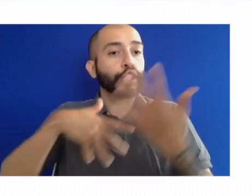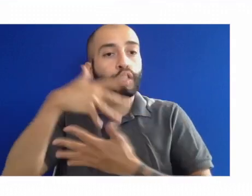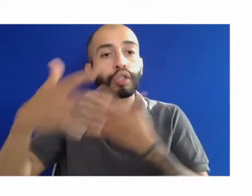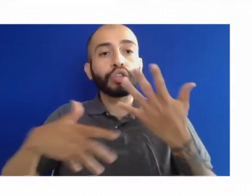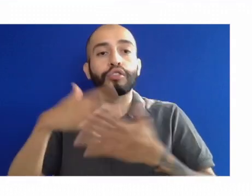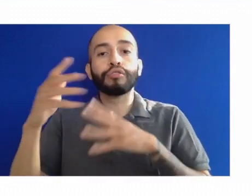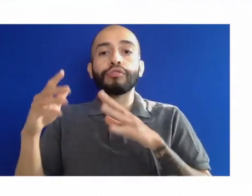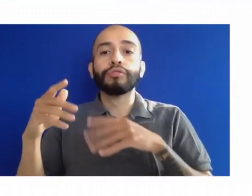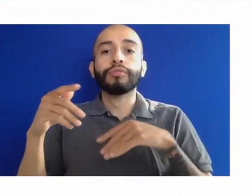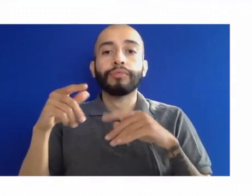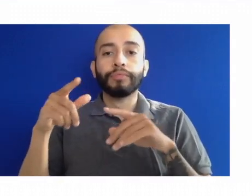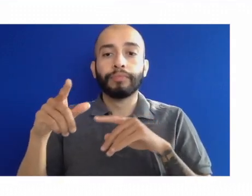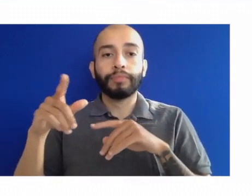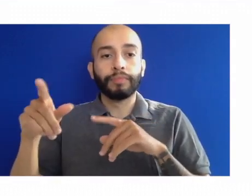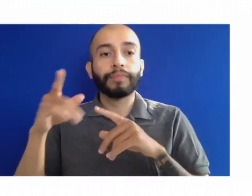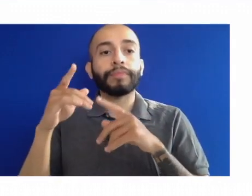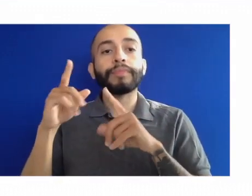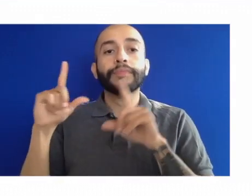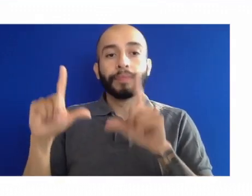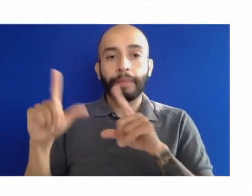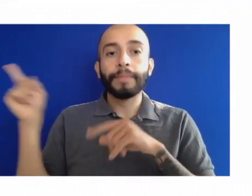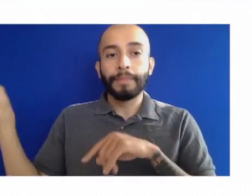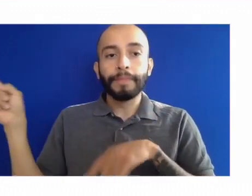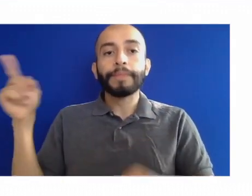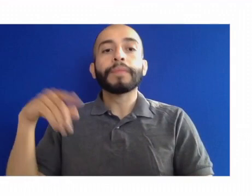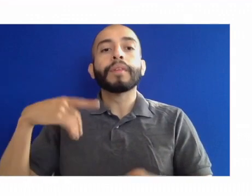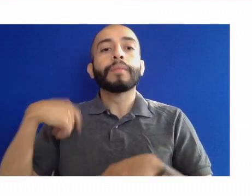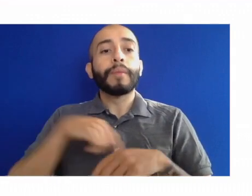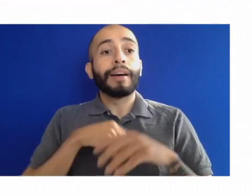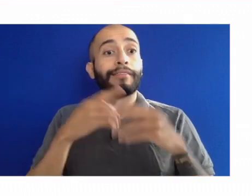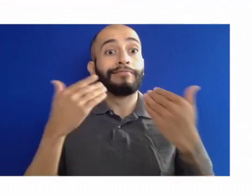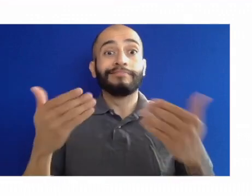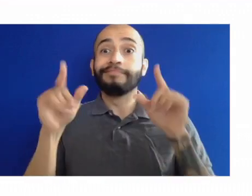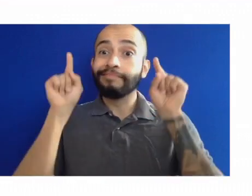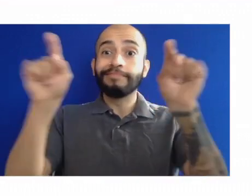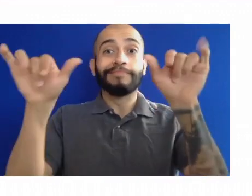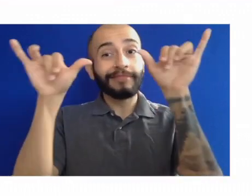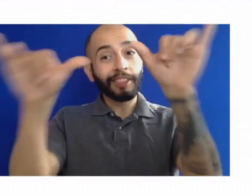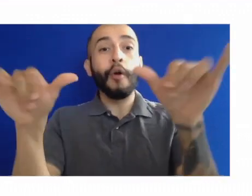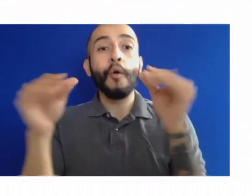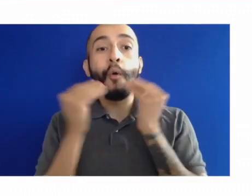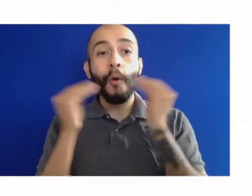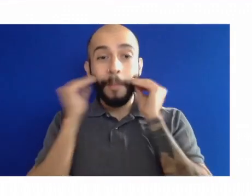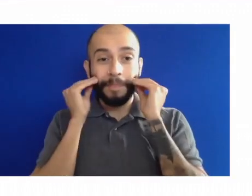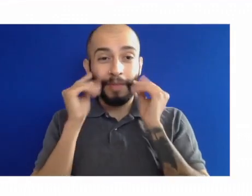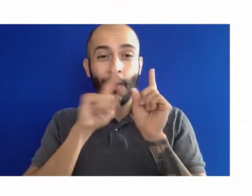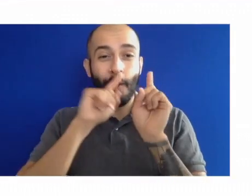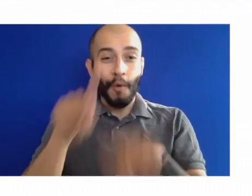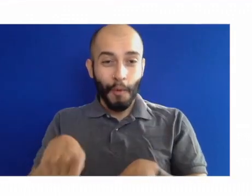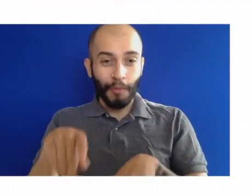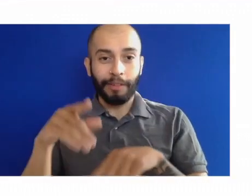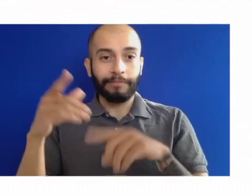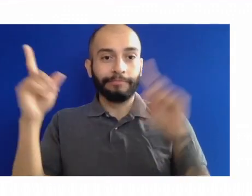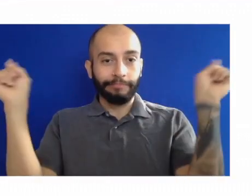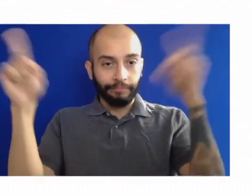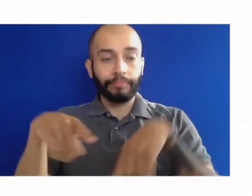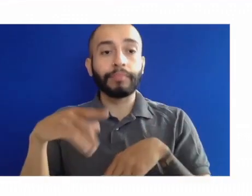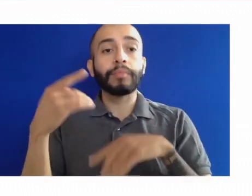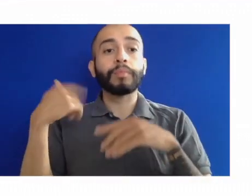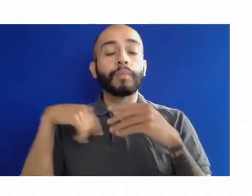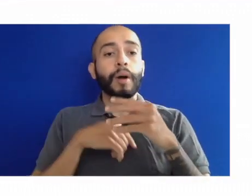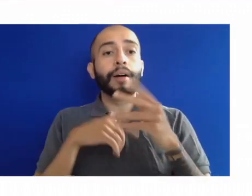milling switch to people doing that on their devices. Next slide. And so, you know, we know